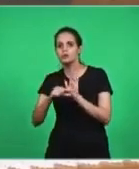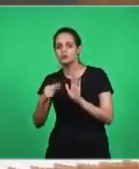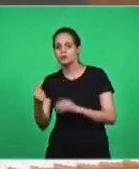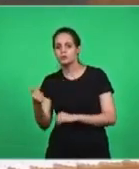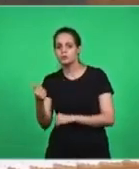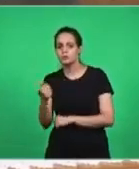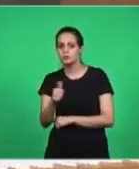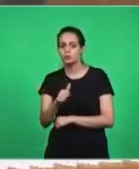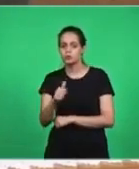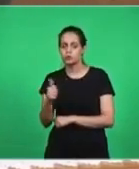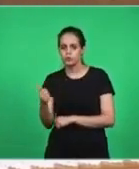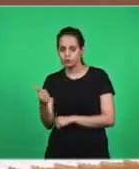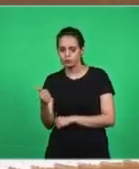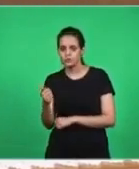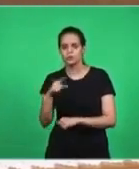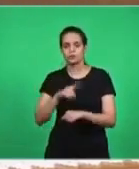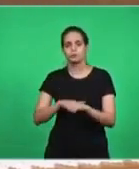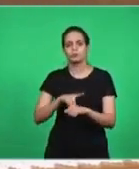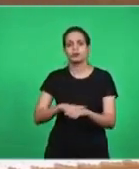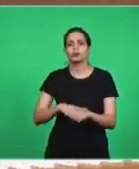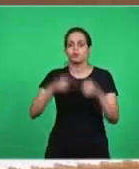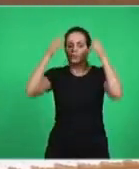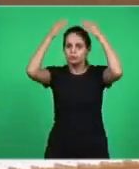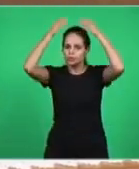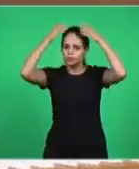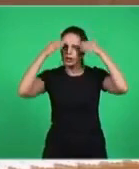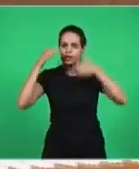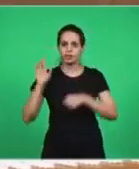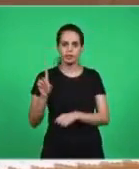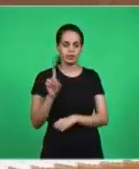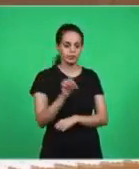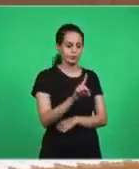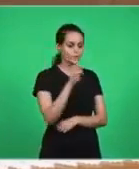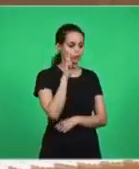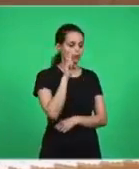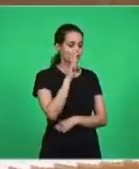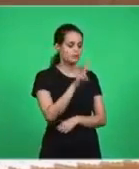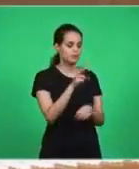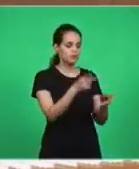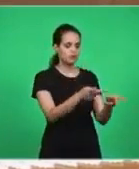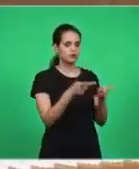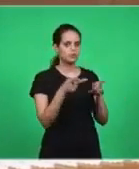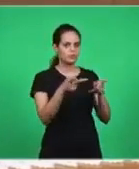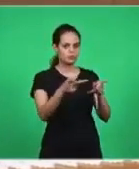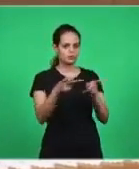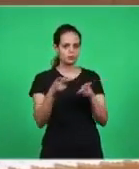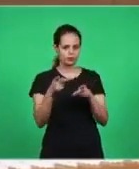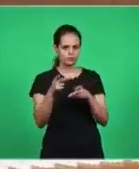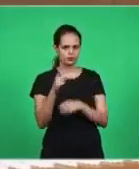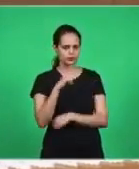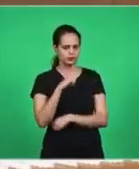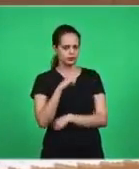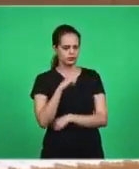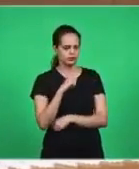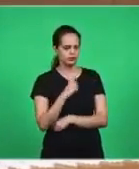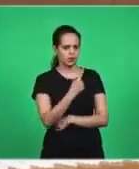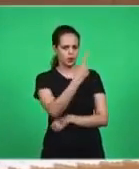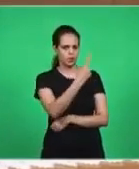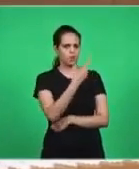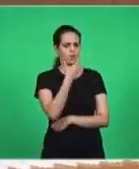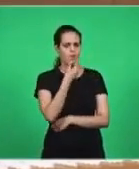to when the king entered to see the guests. There was a man that was